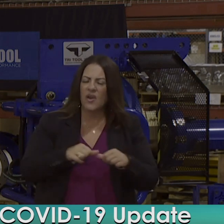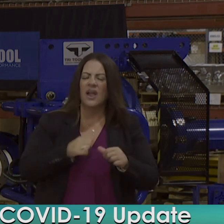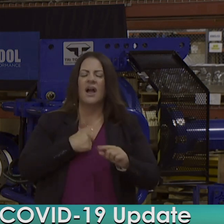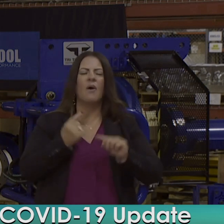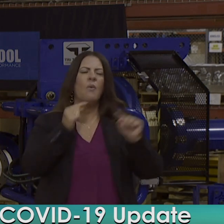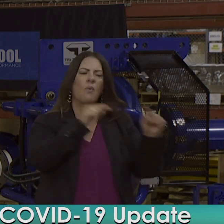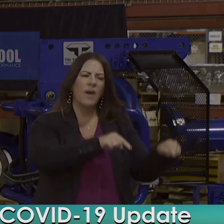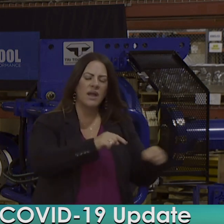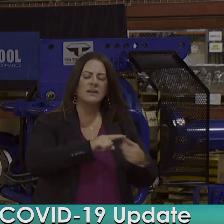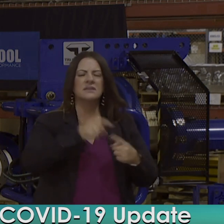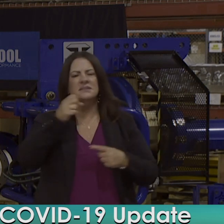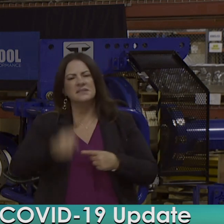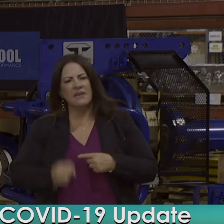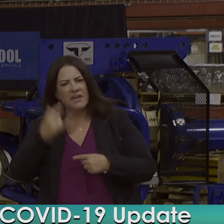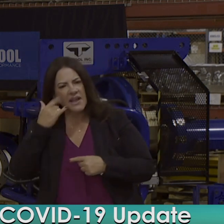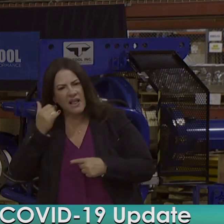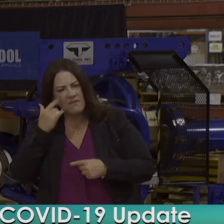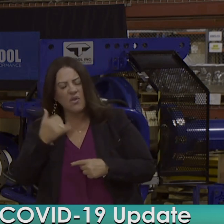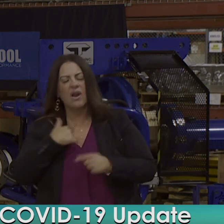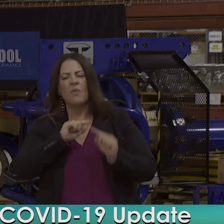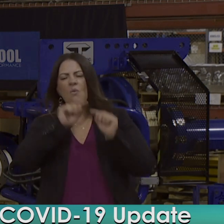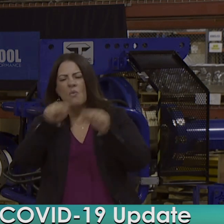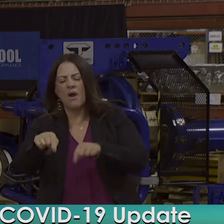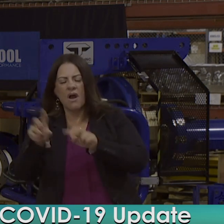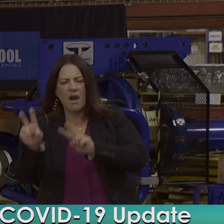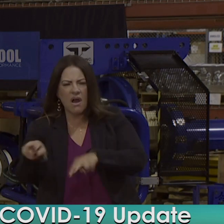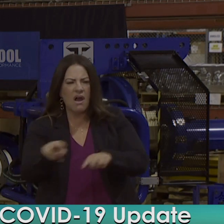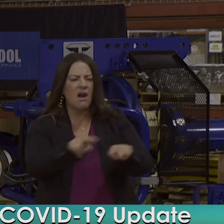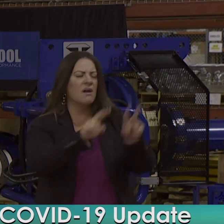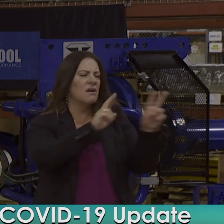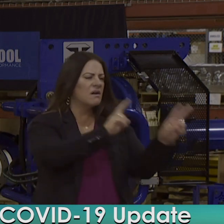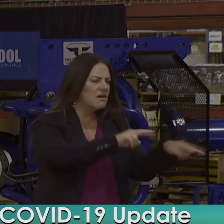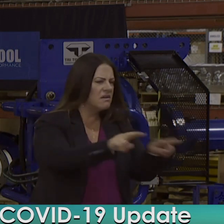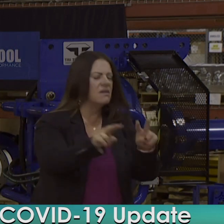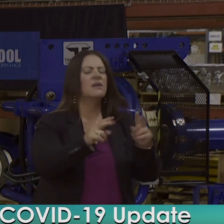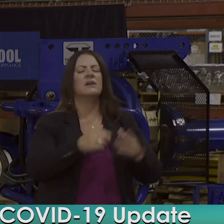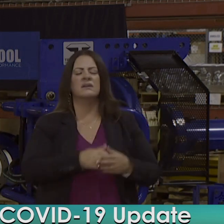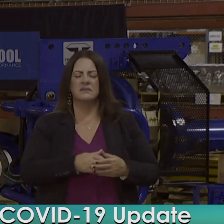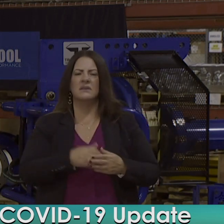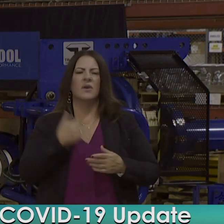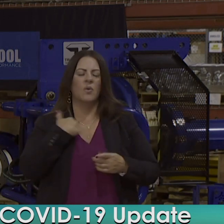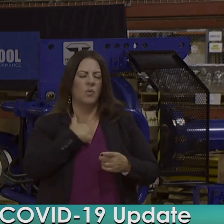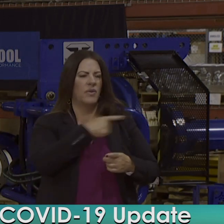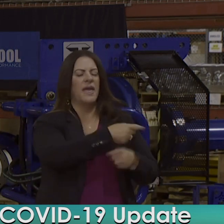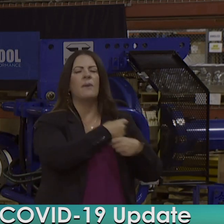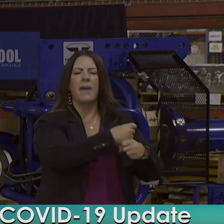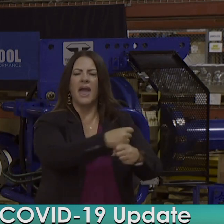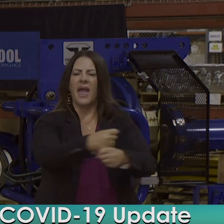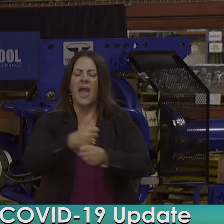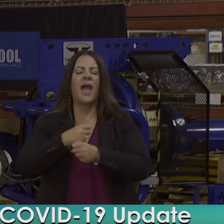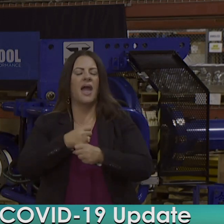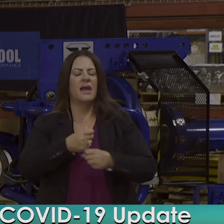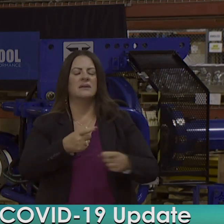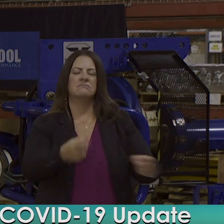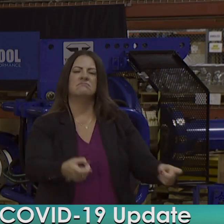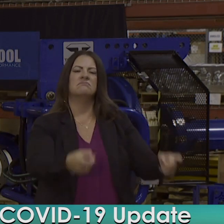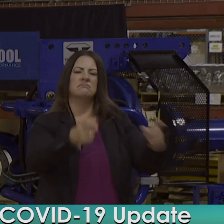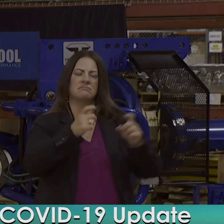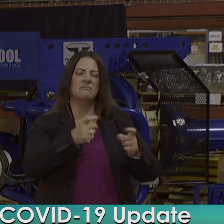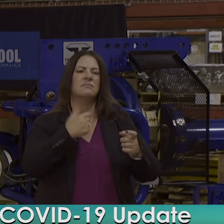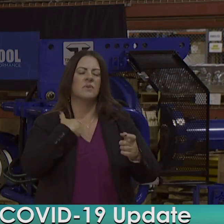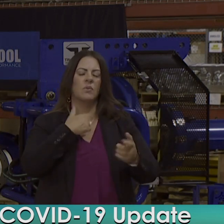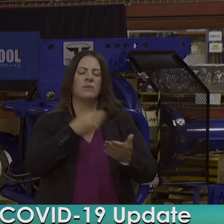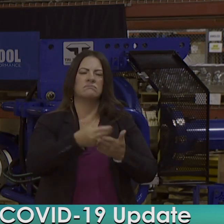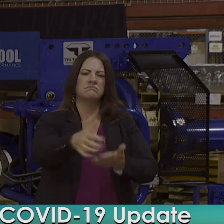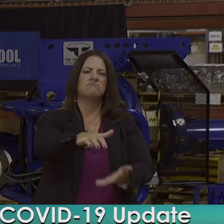of our ventilators that we had received from the federal government, some from our own cash in the state of California. Today, I'm very pleased